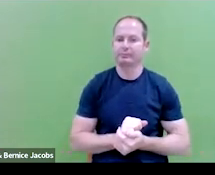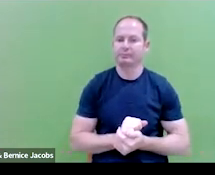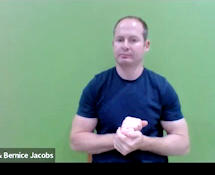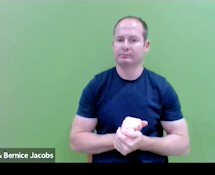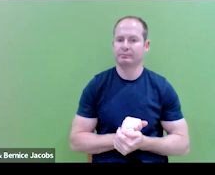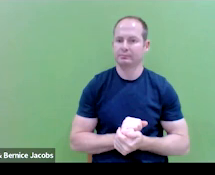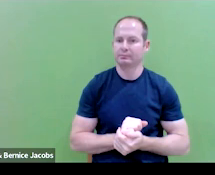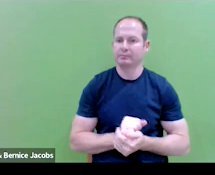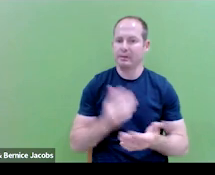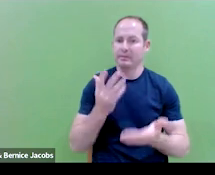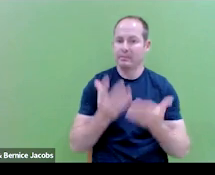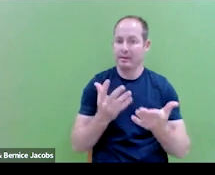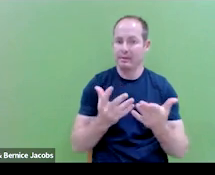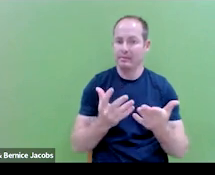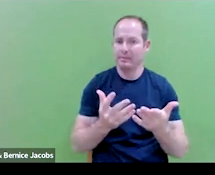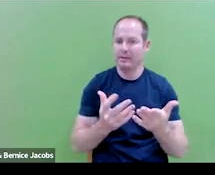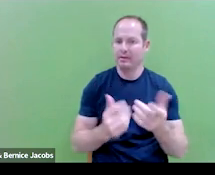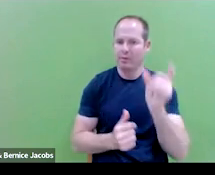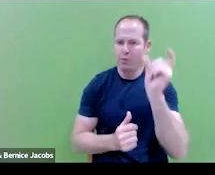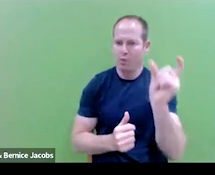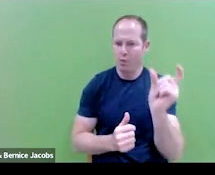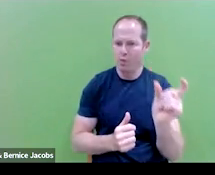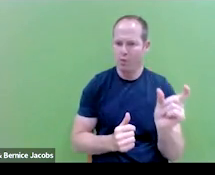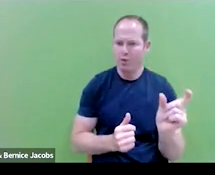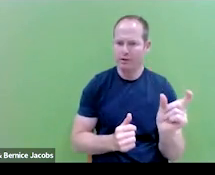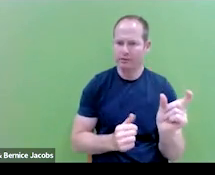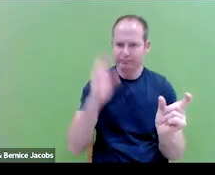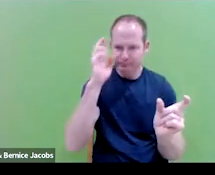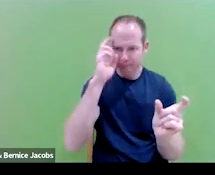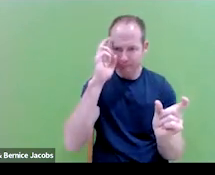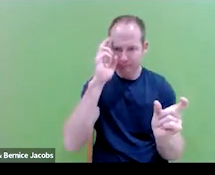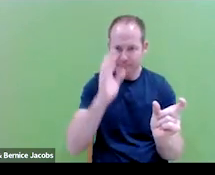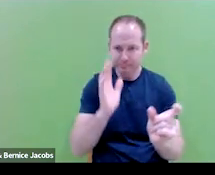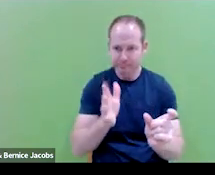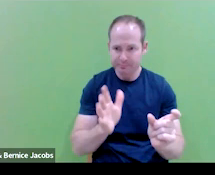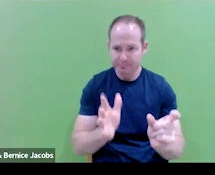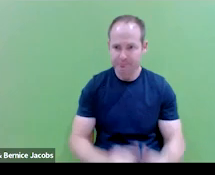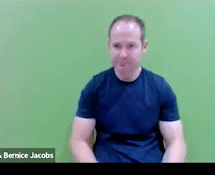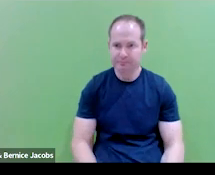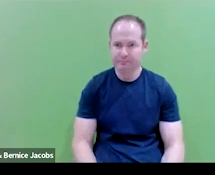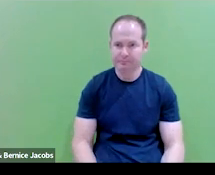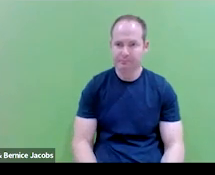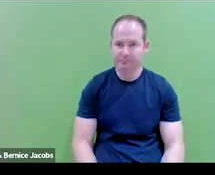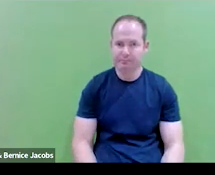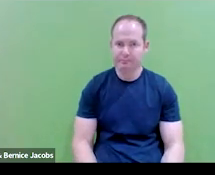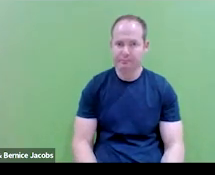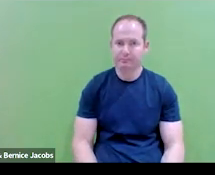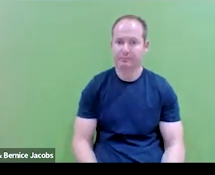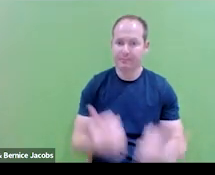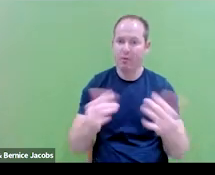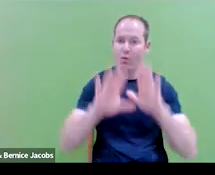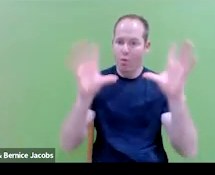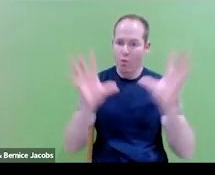would some of you be able to remember what some of those are standing for? So I'll show you the whole list